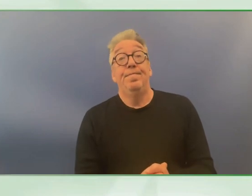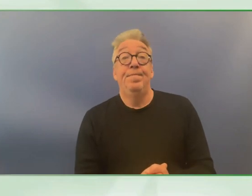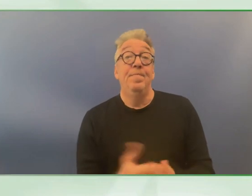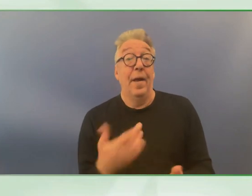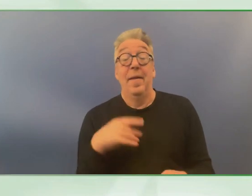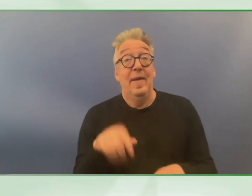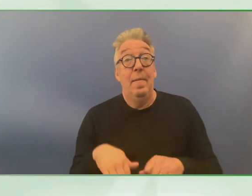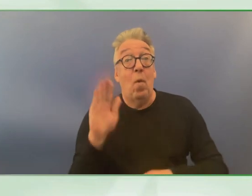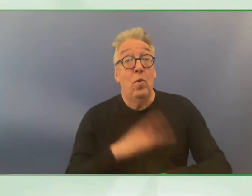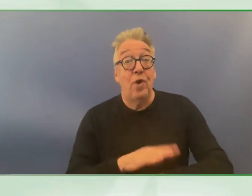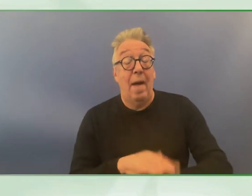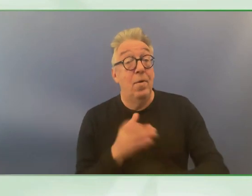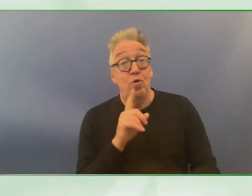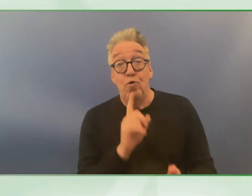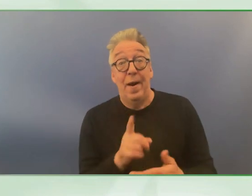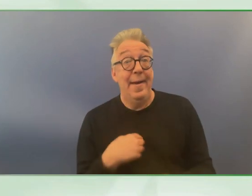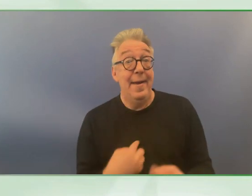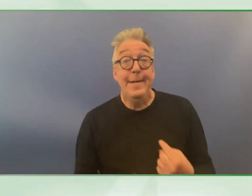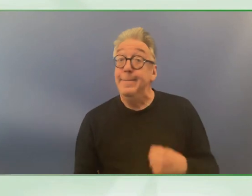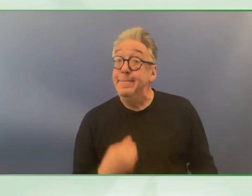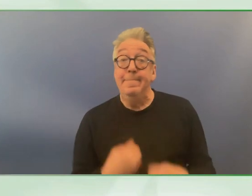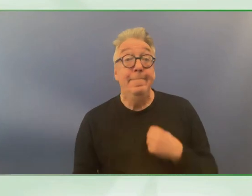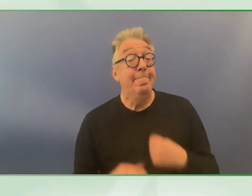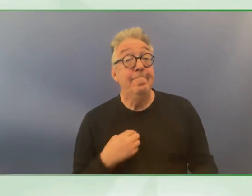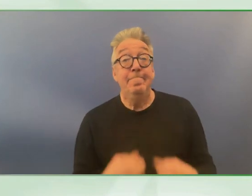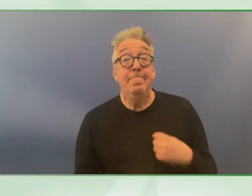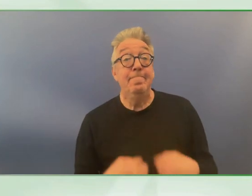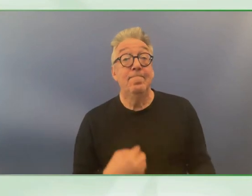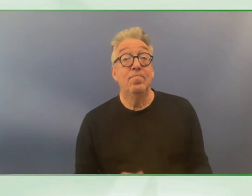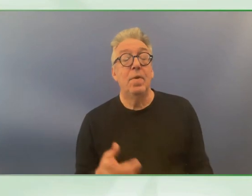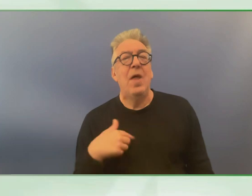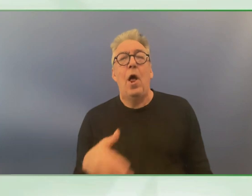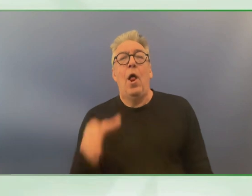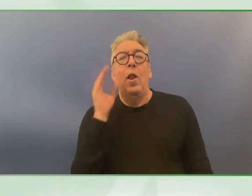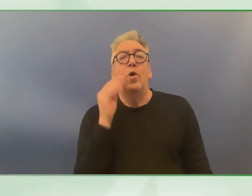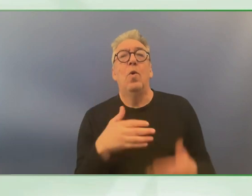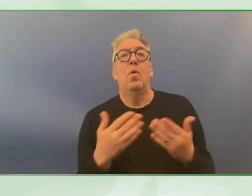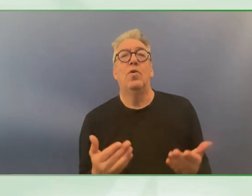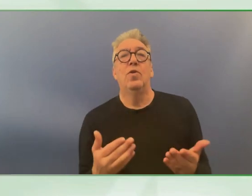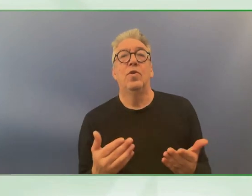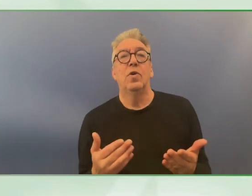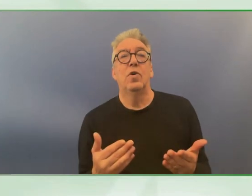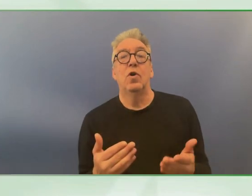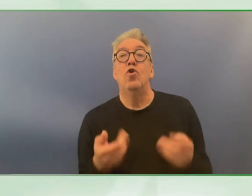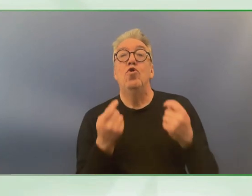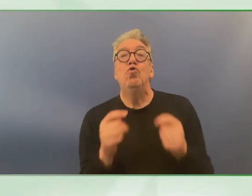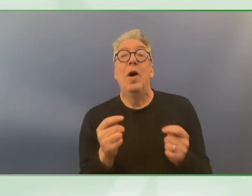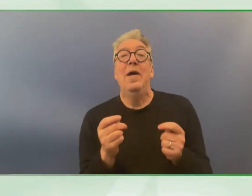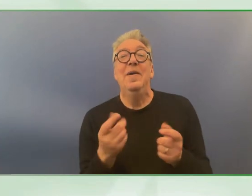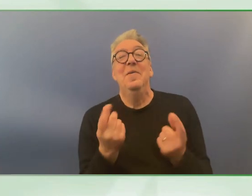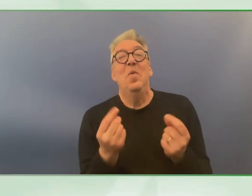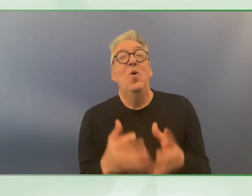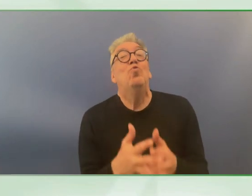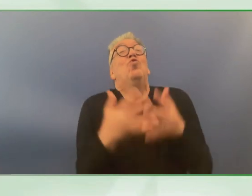What I have learned from this experience is that it is never a good idea to do too much at once, and sometimes it's better to